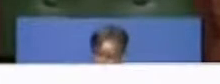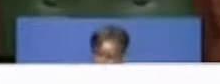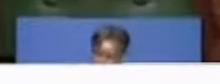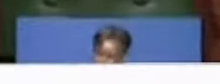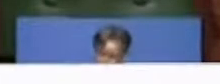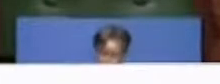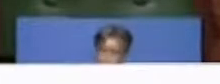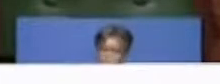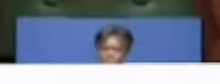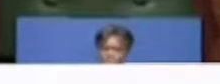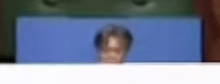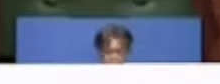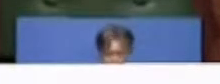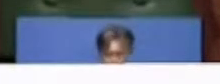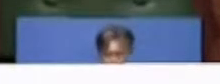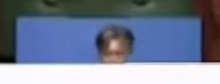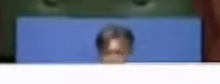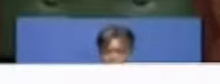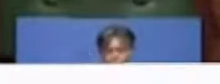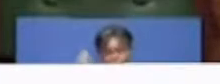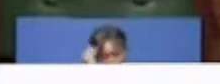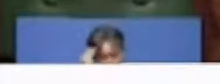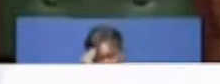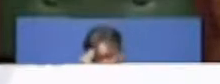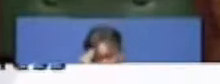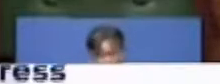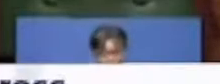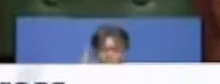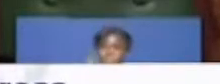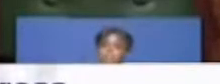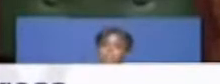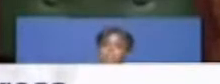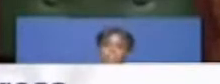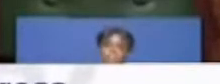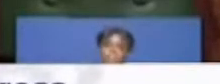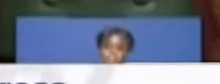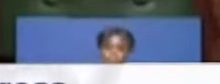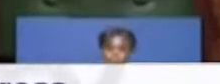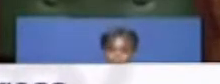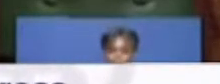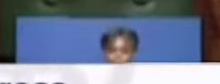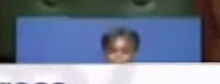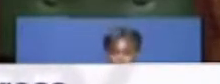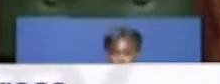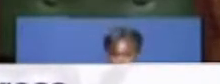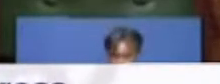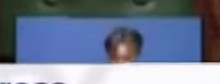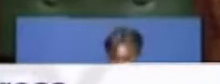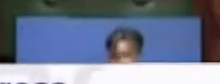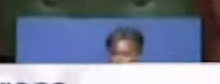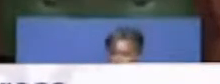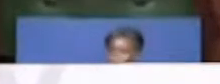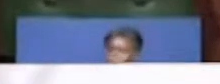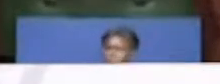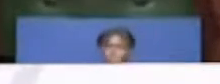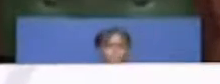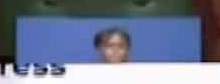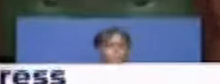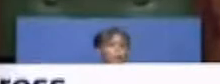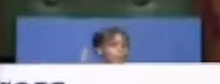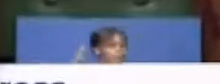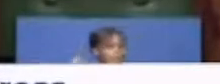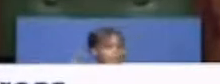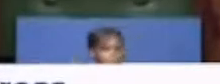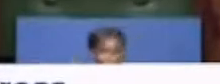last 8 years in the sector of education. By the year 2030, our population is expected to